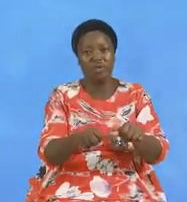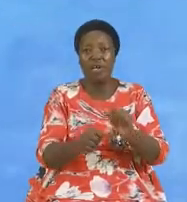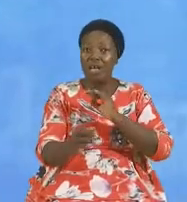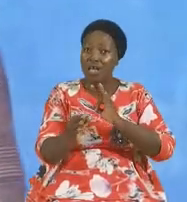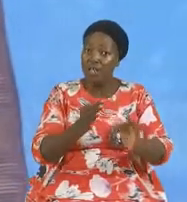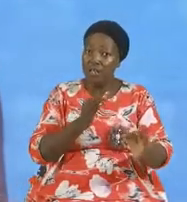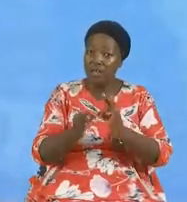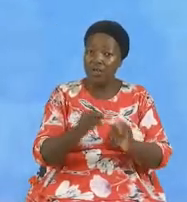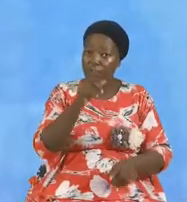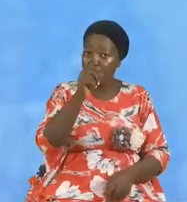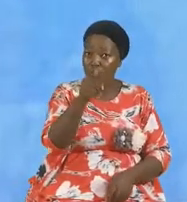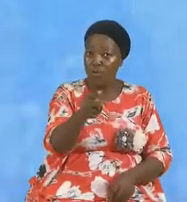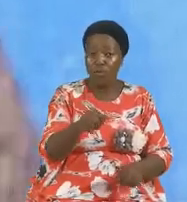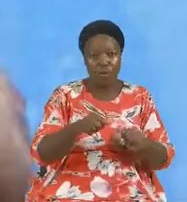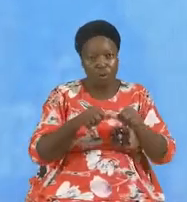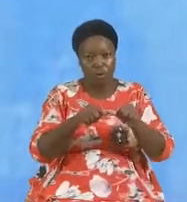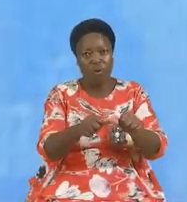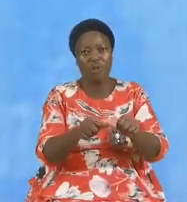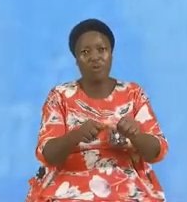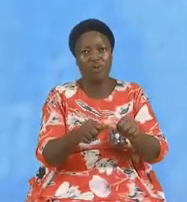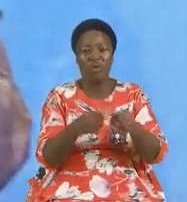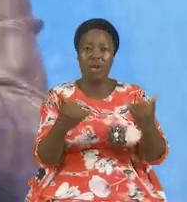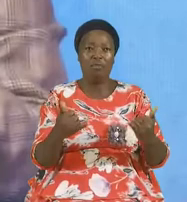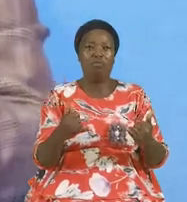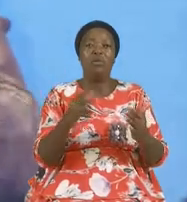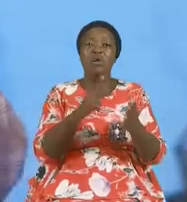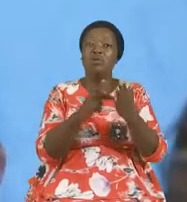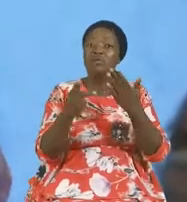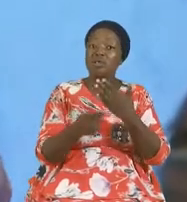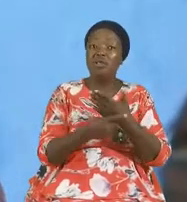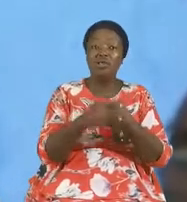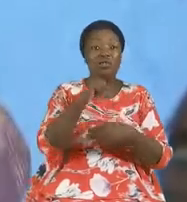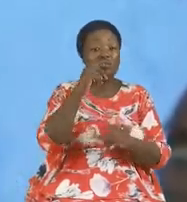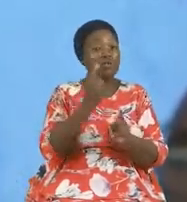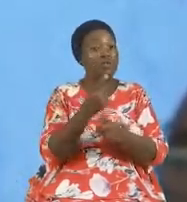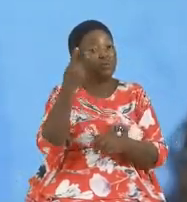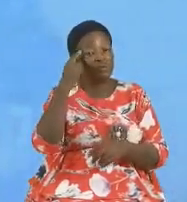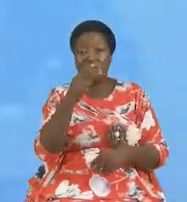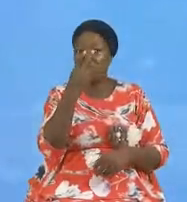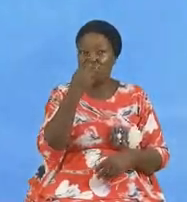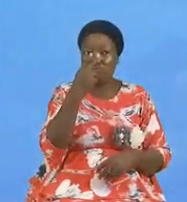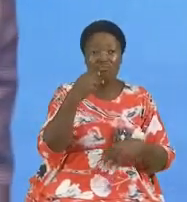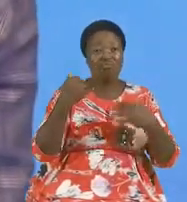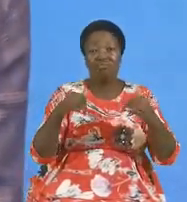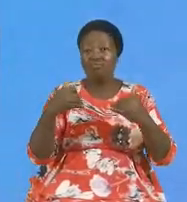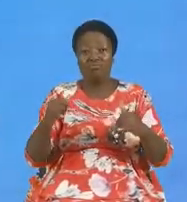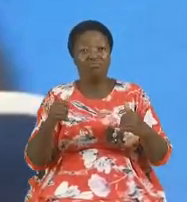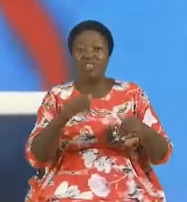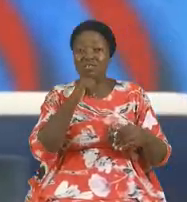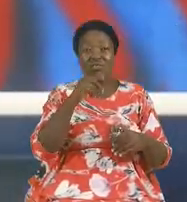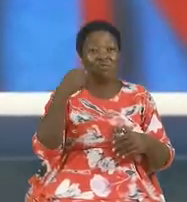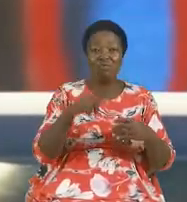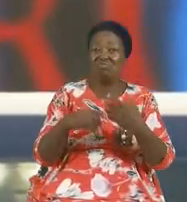ye continue. If ye continue. Now, crusade is not for